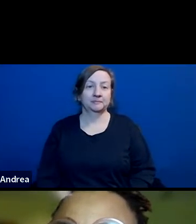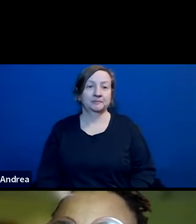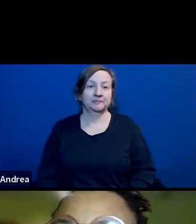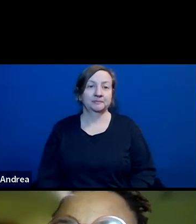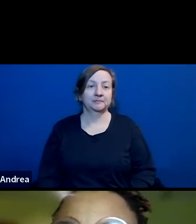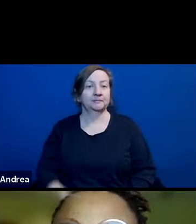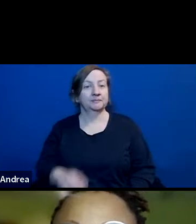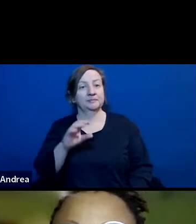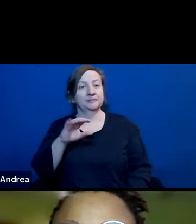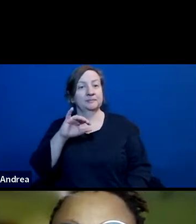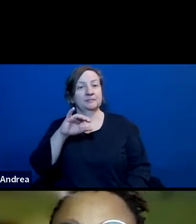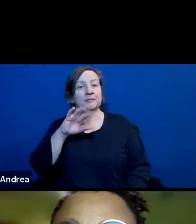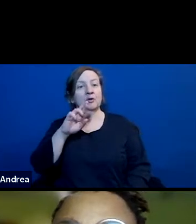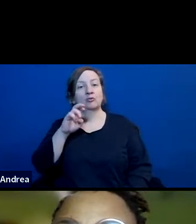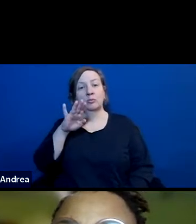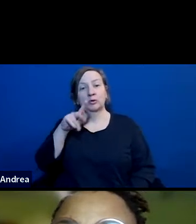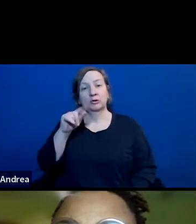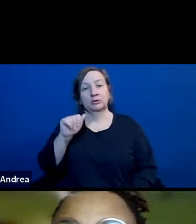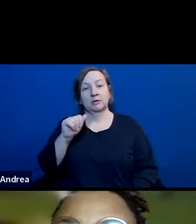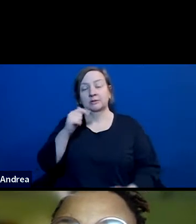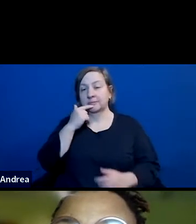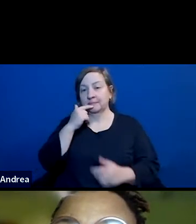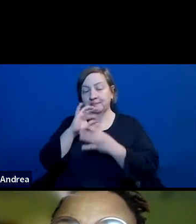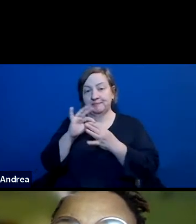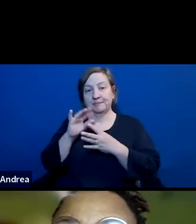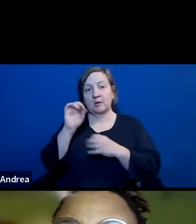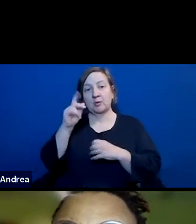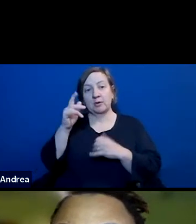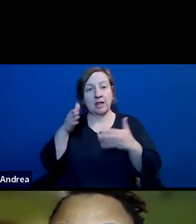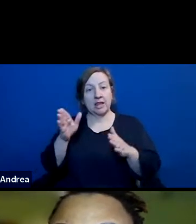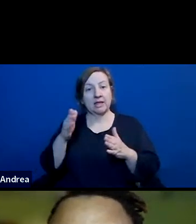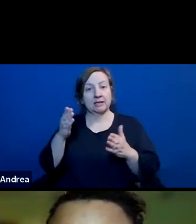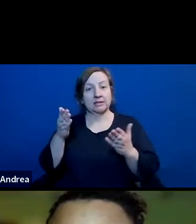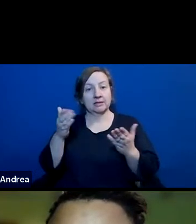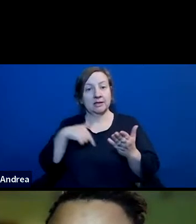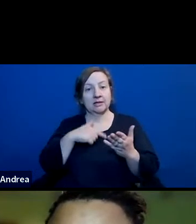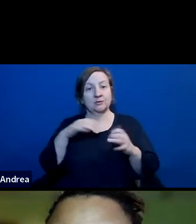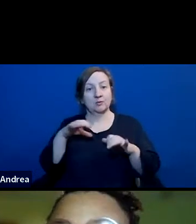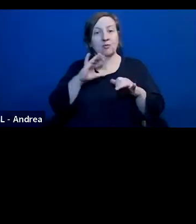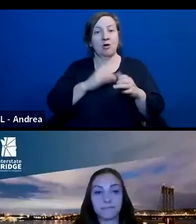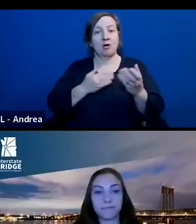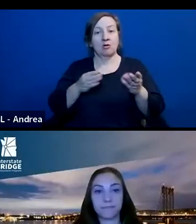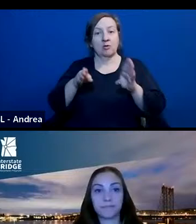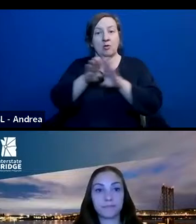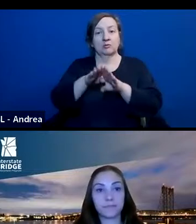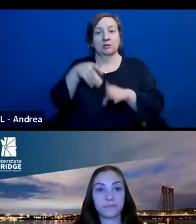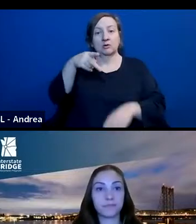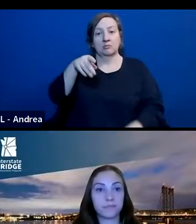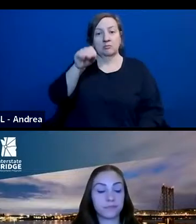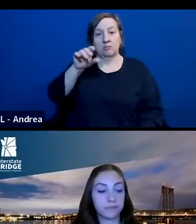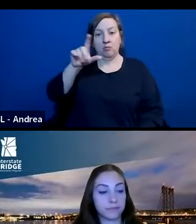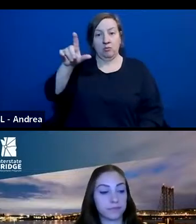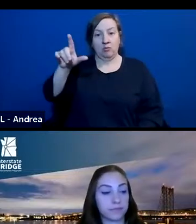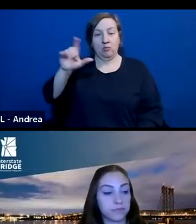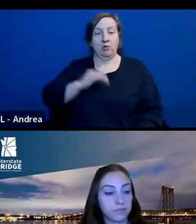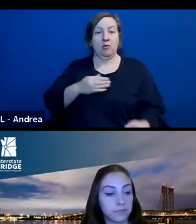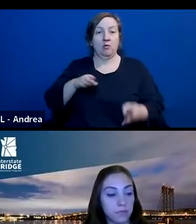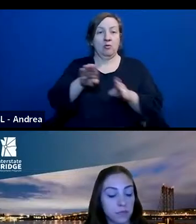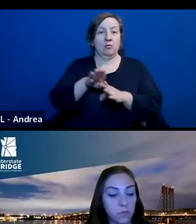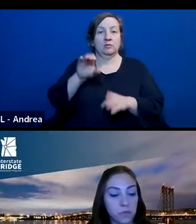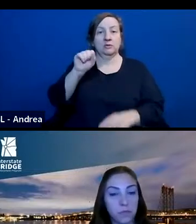All right, well, let's have our closing poll and our closing slide.